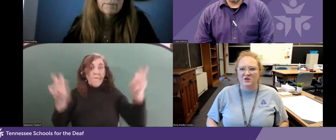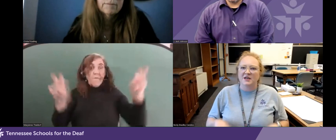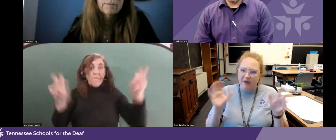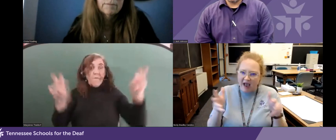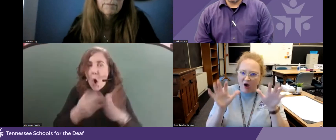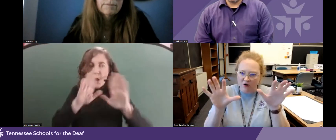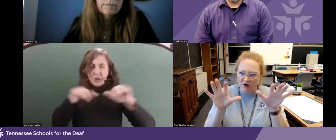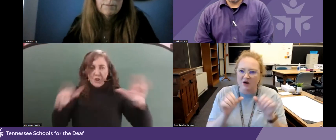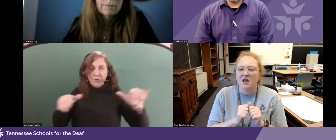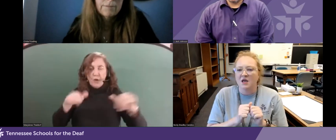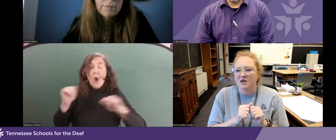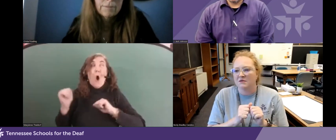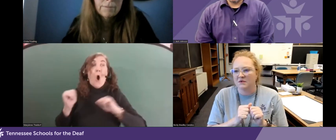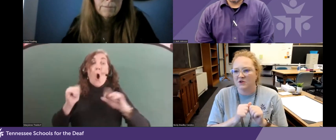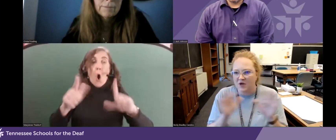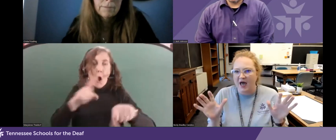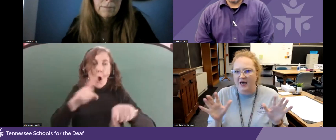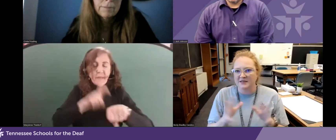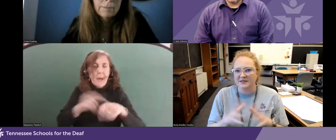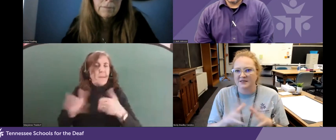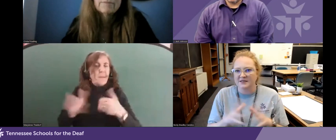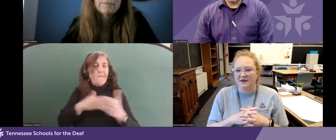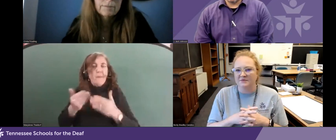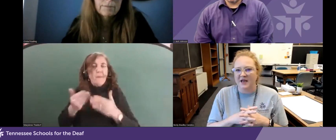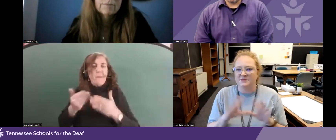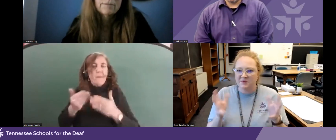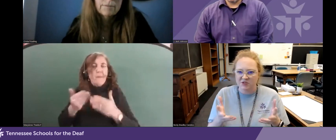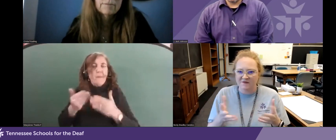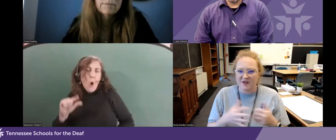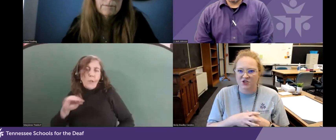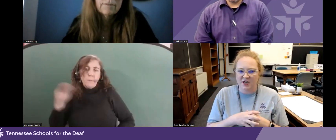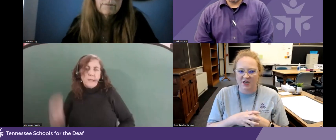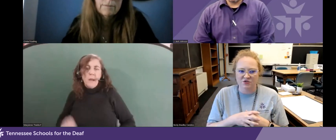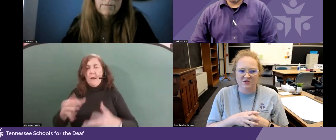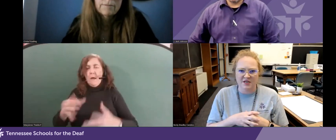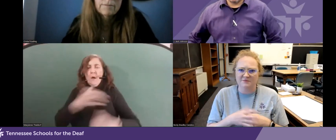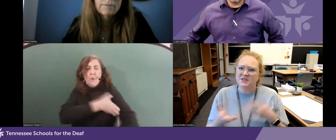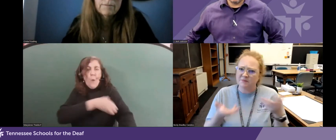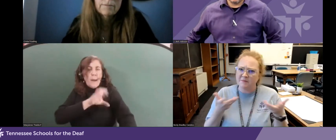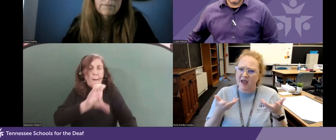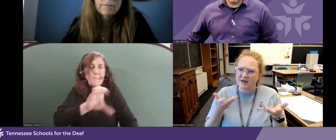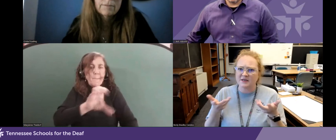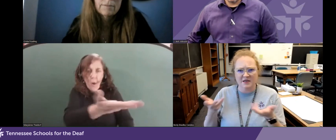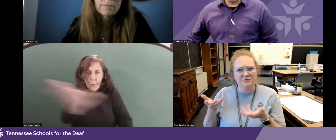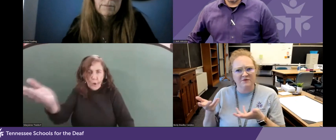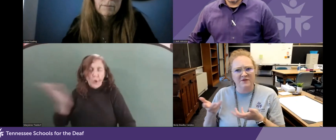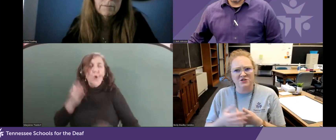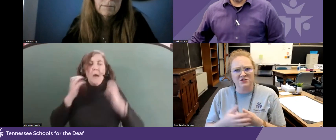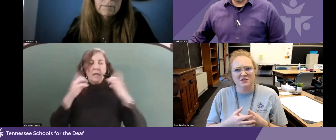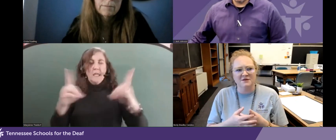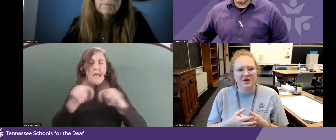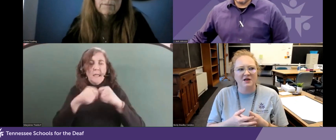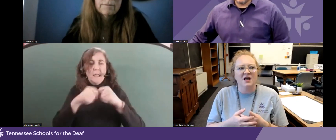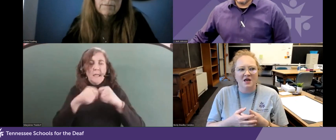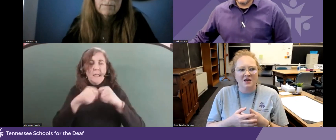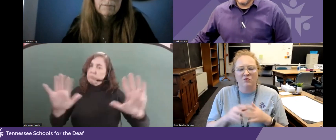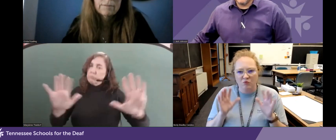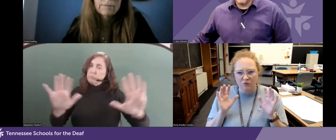just want to empower you guys as members of the educational team, diplomatically and professionally,